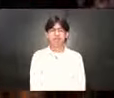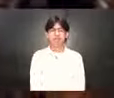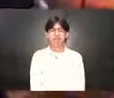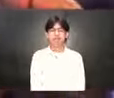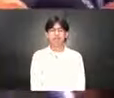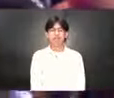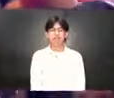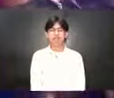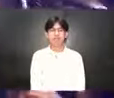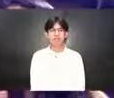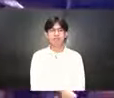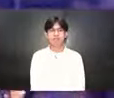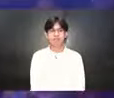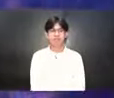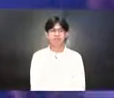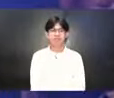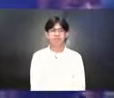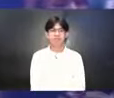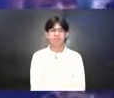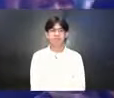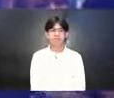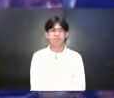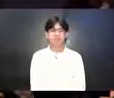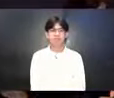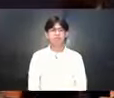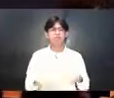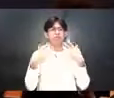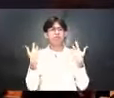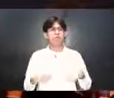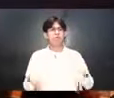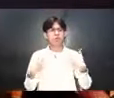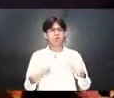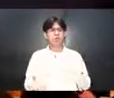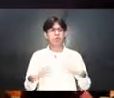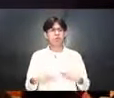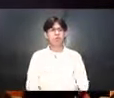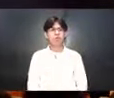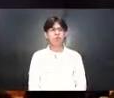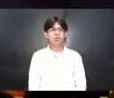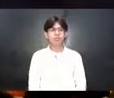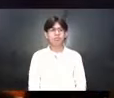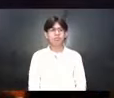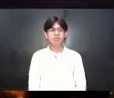loved. Amen. Such an impactful talk, yes.